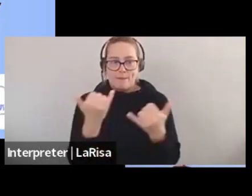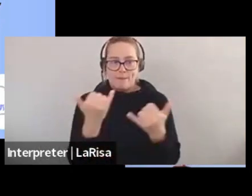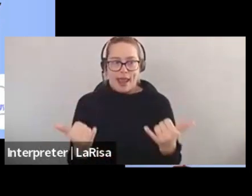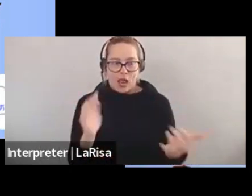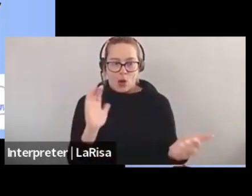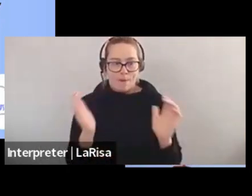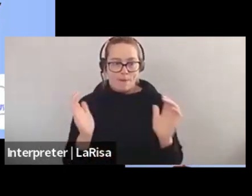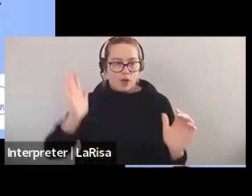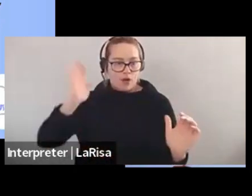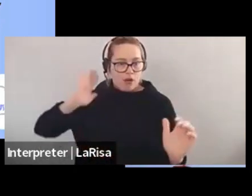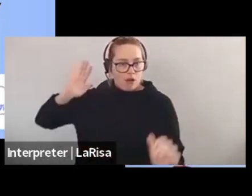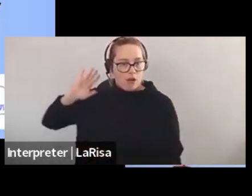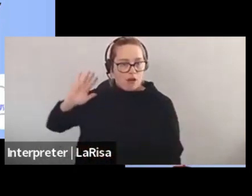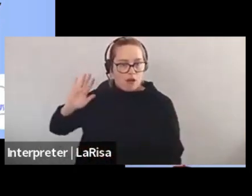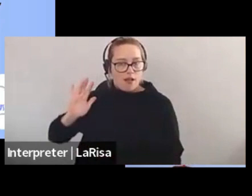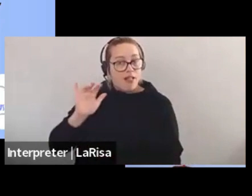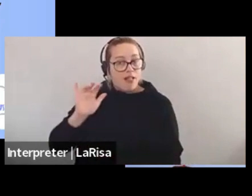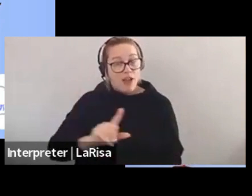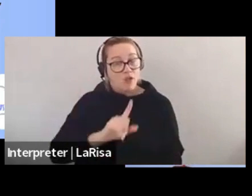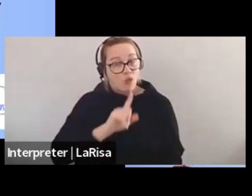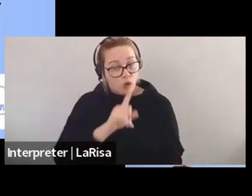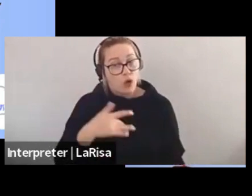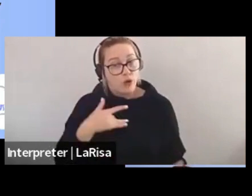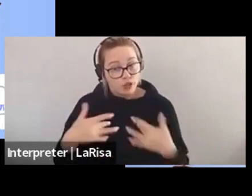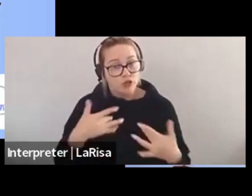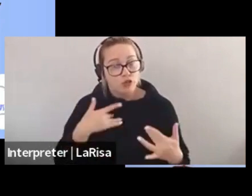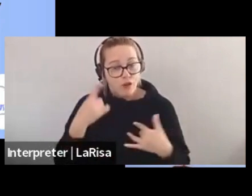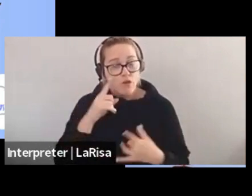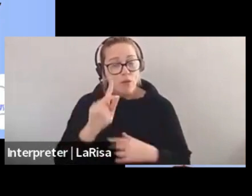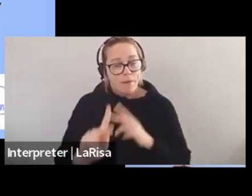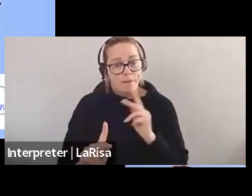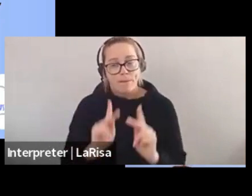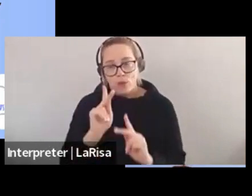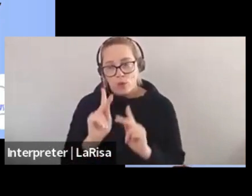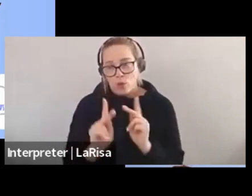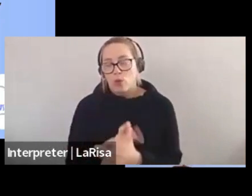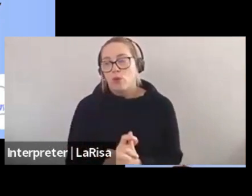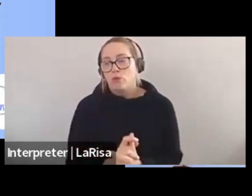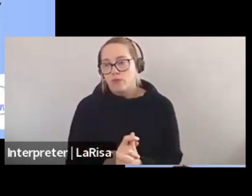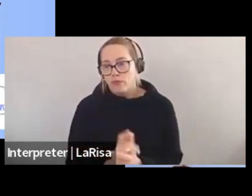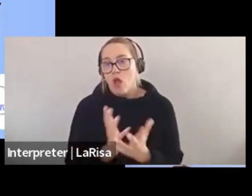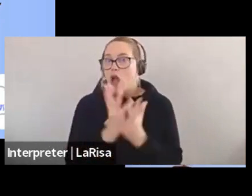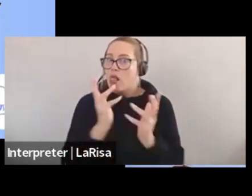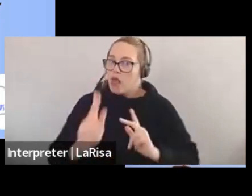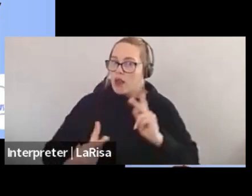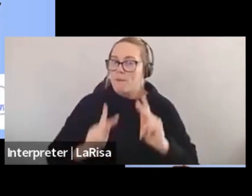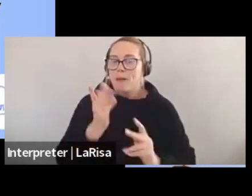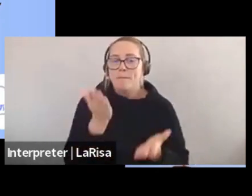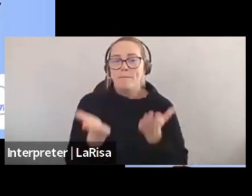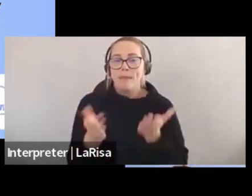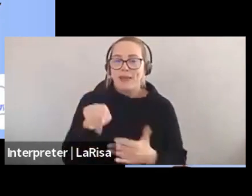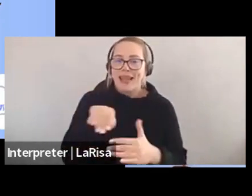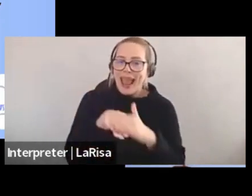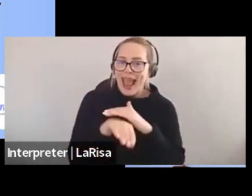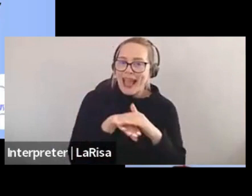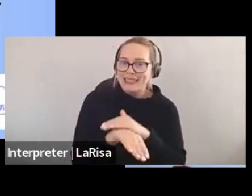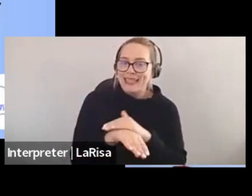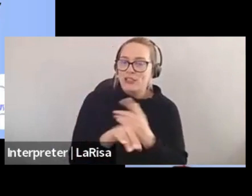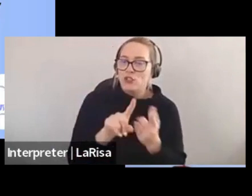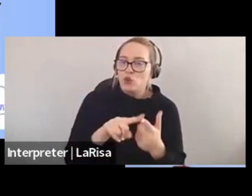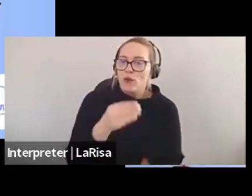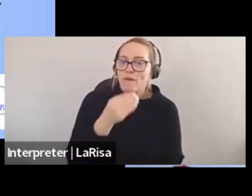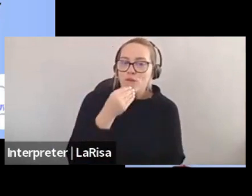more than tripled in United States children. So when we're giving that example of peanut butter and an allergy, that's a very real